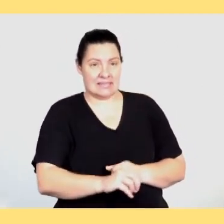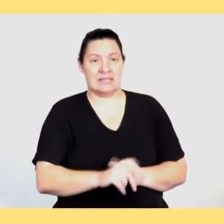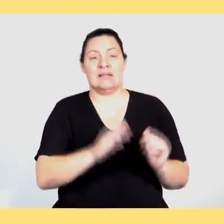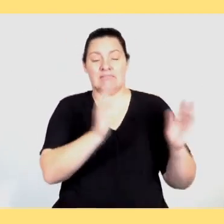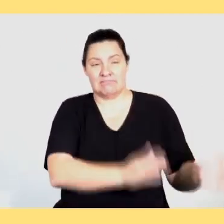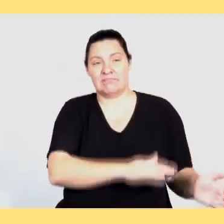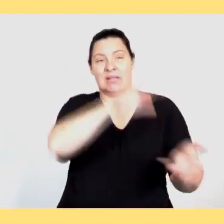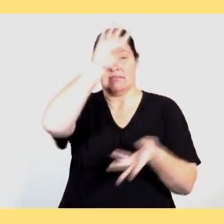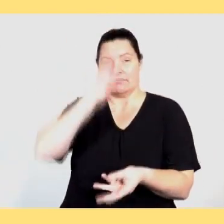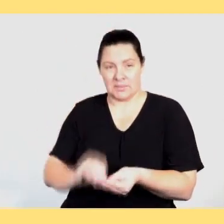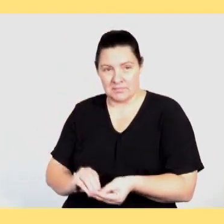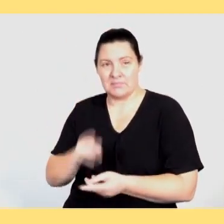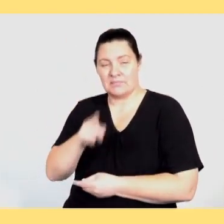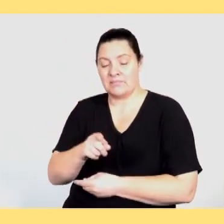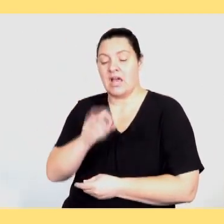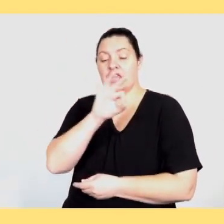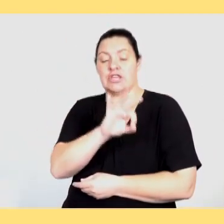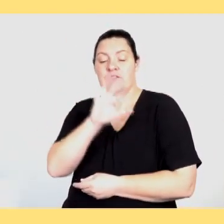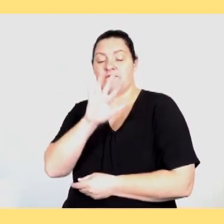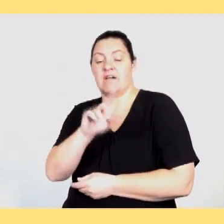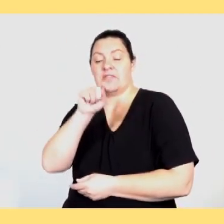68,920. Here, how much do we get?